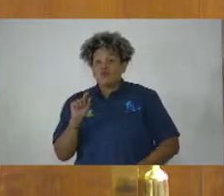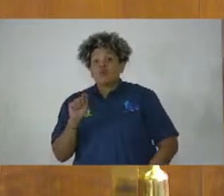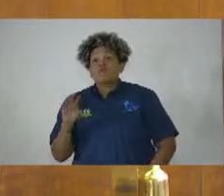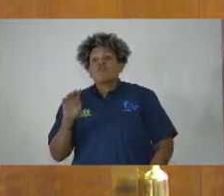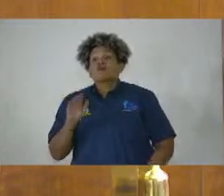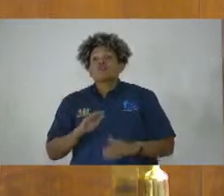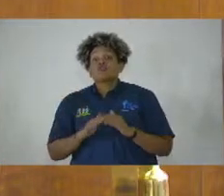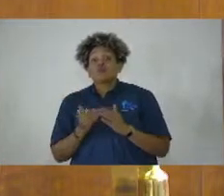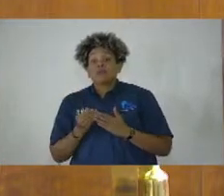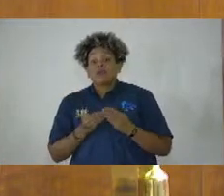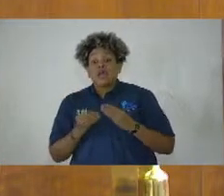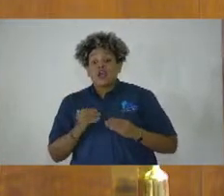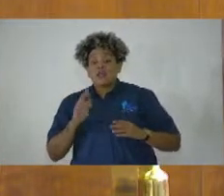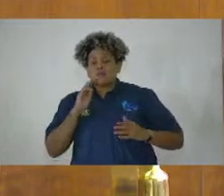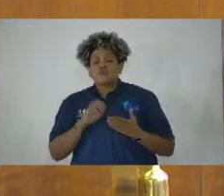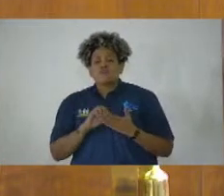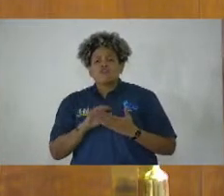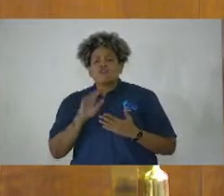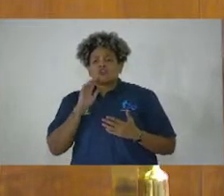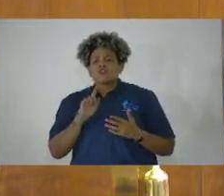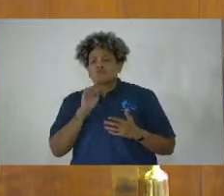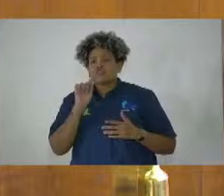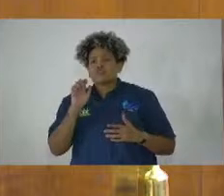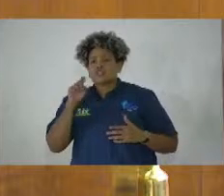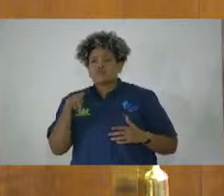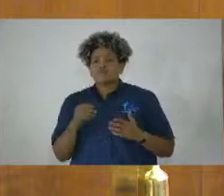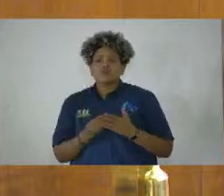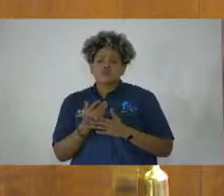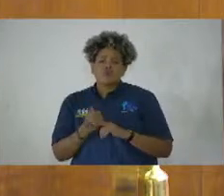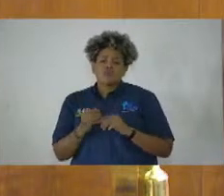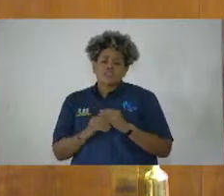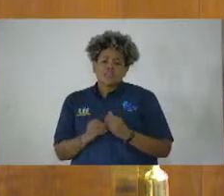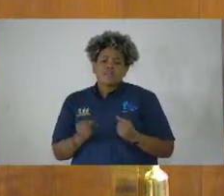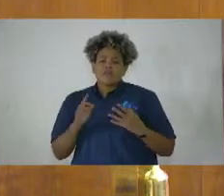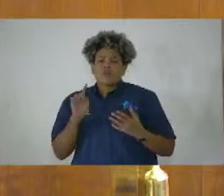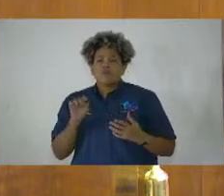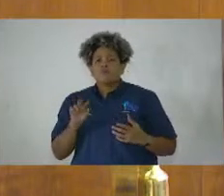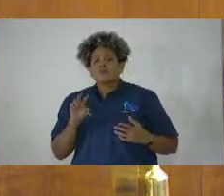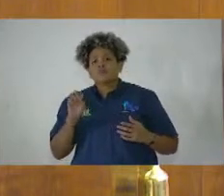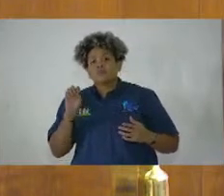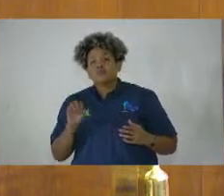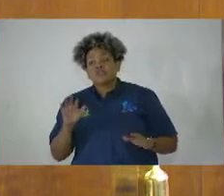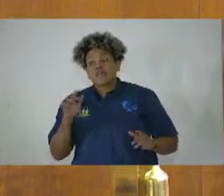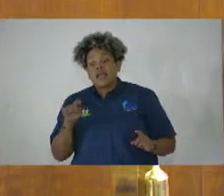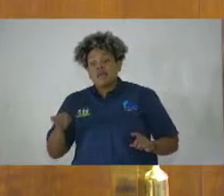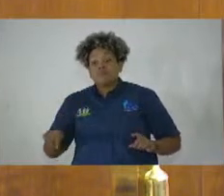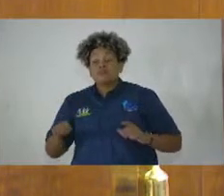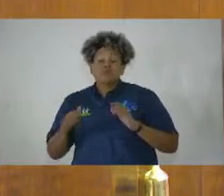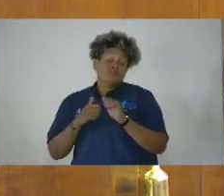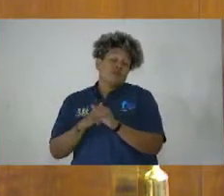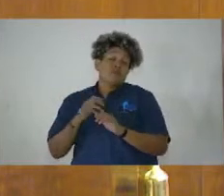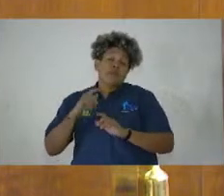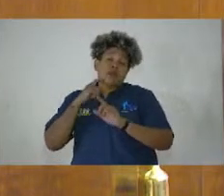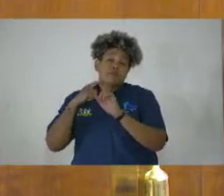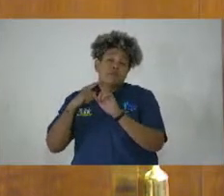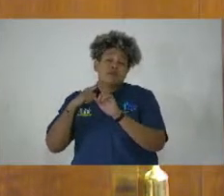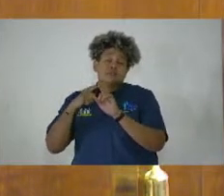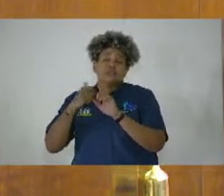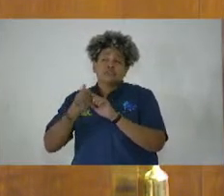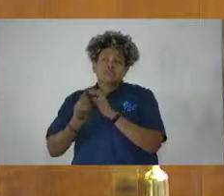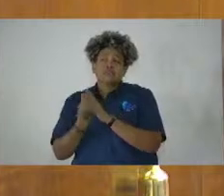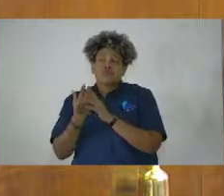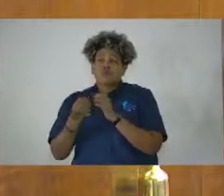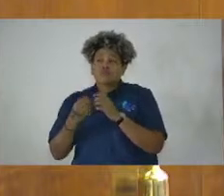2024, the Jamaican economy recorded real GDP growth of 1.2%. This was followed by a positive real growth